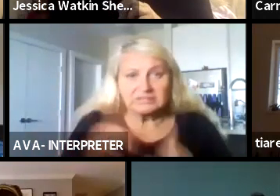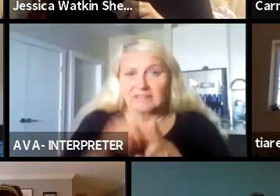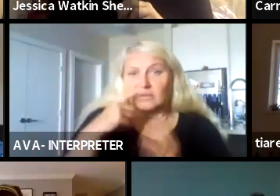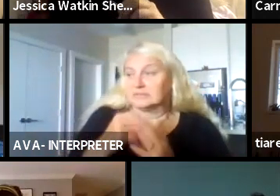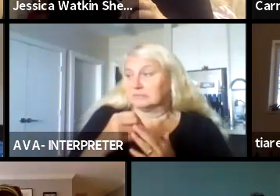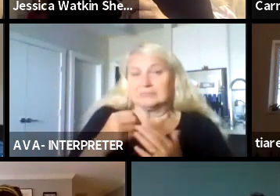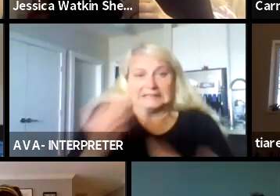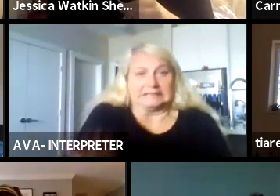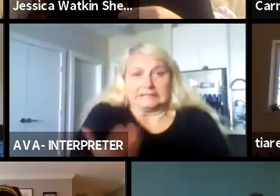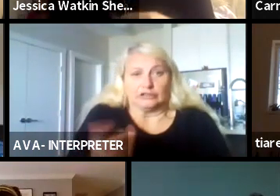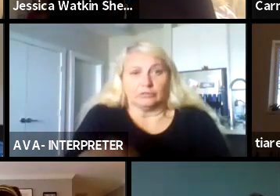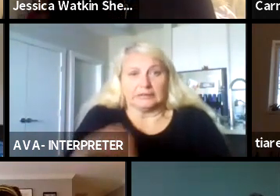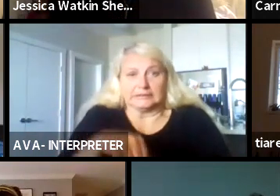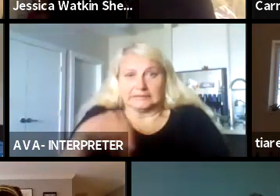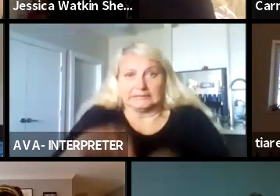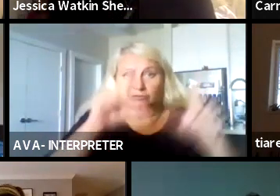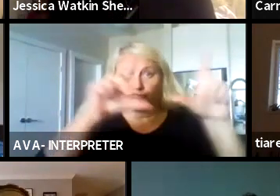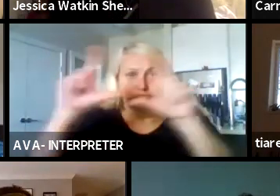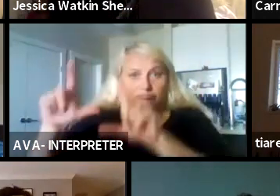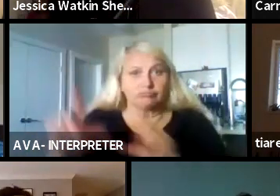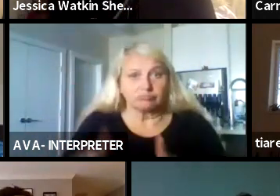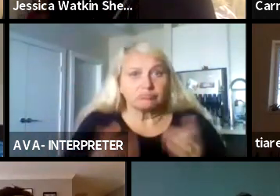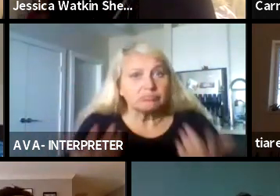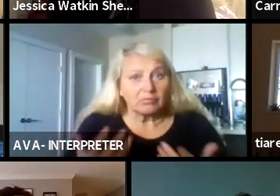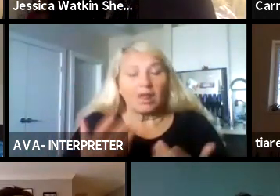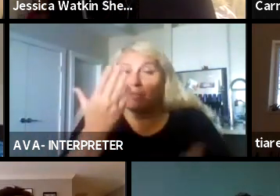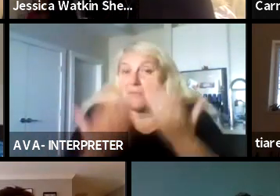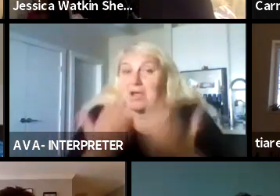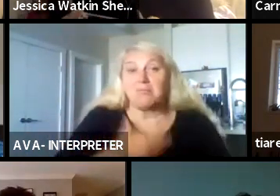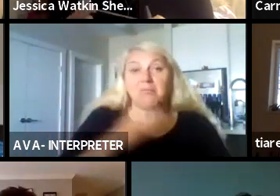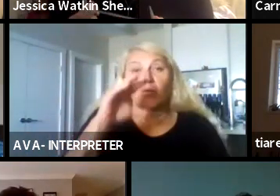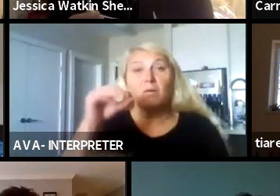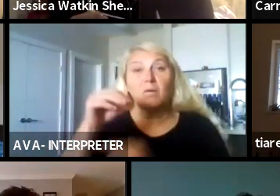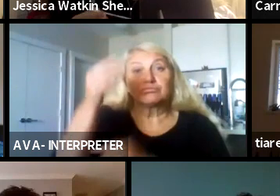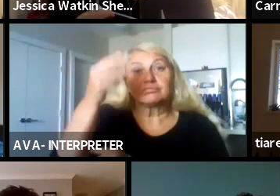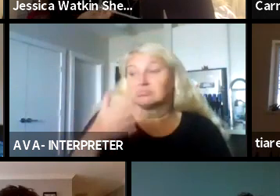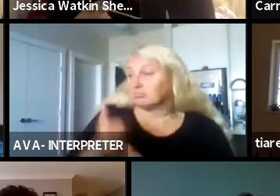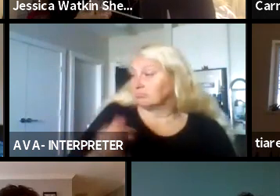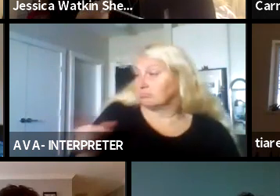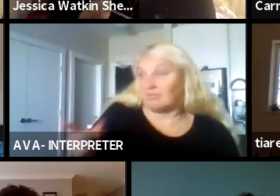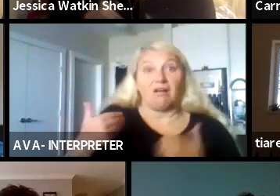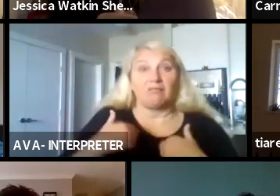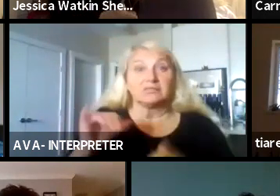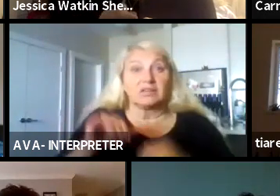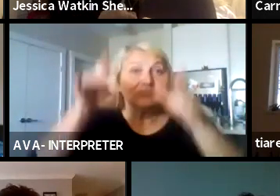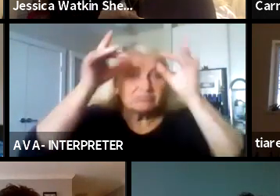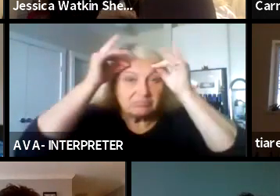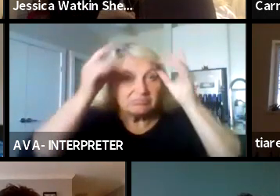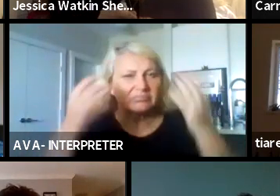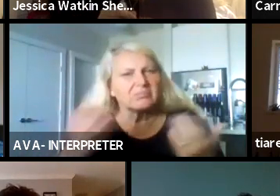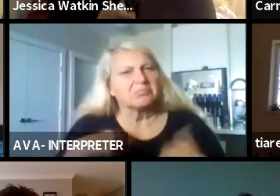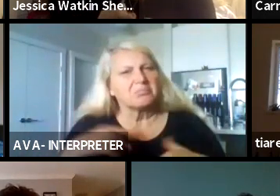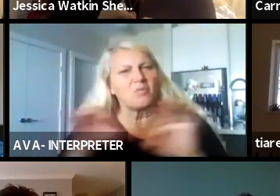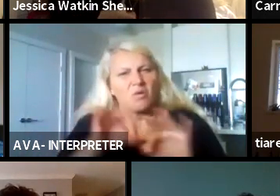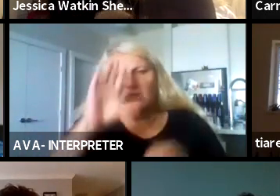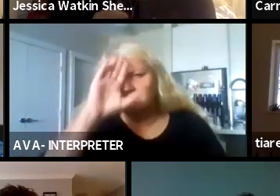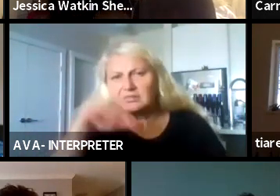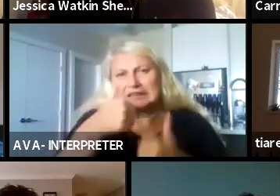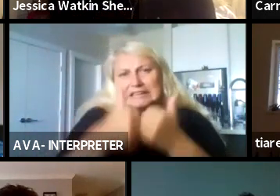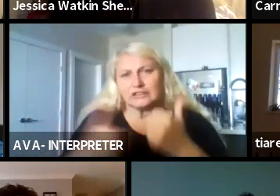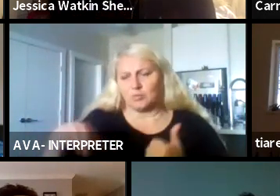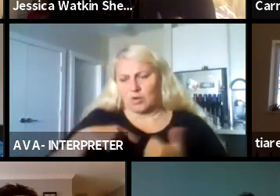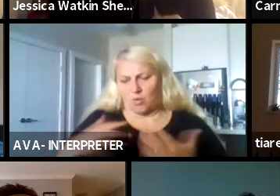for audience members. In doing this, we want to acknowledge that we all have established practices of care for